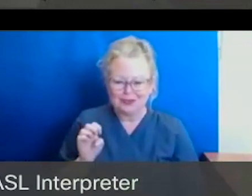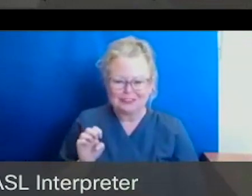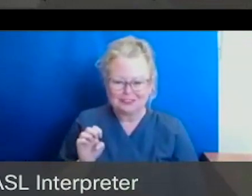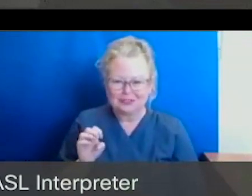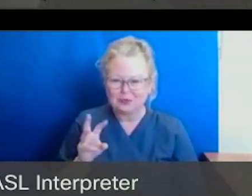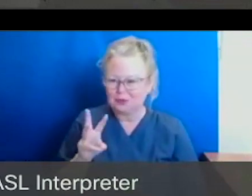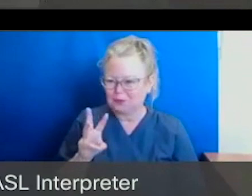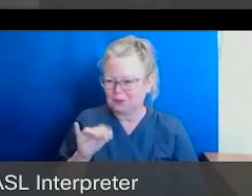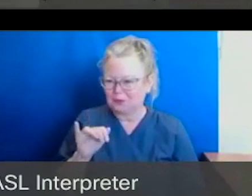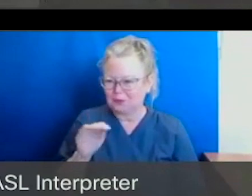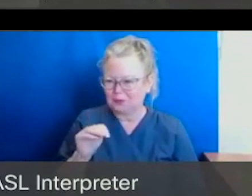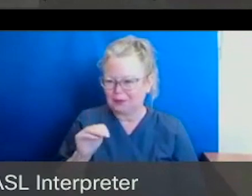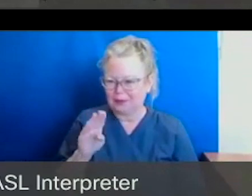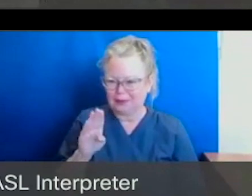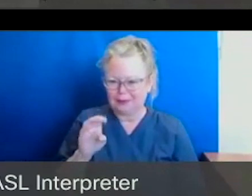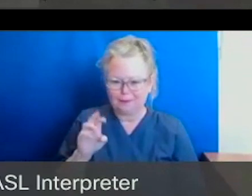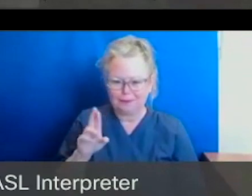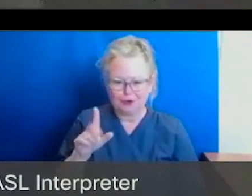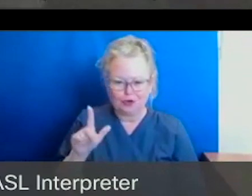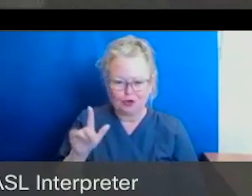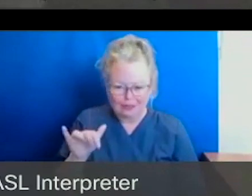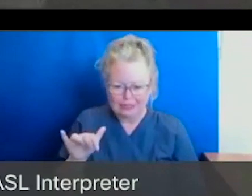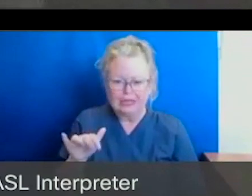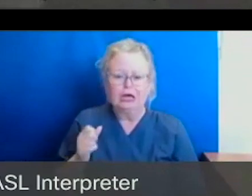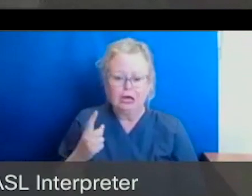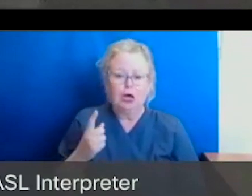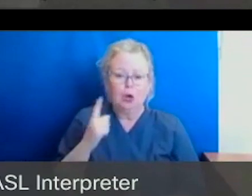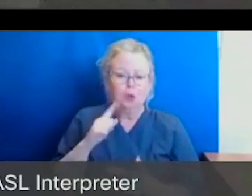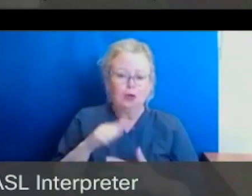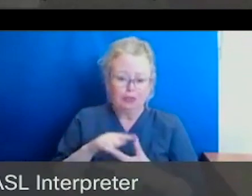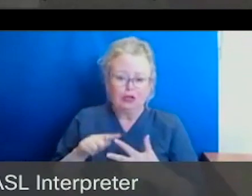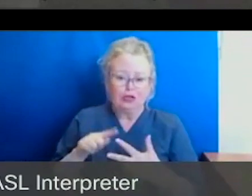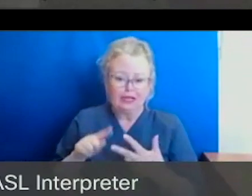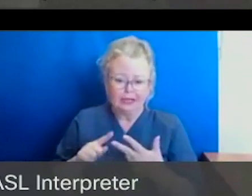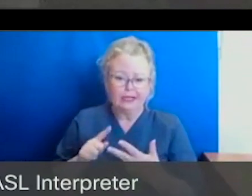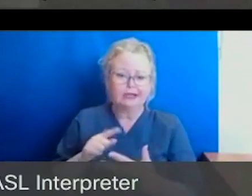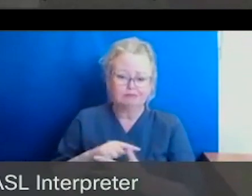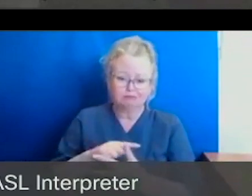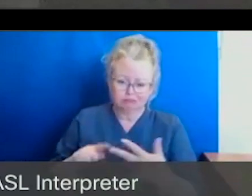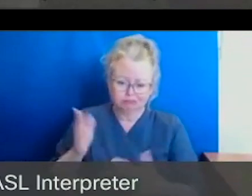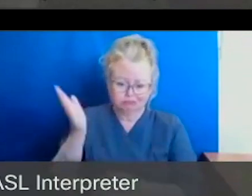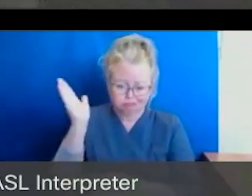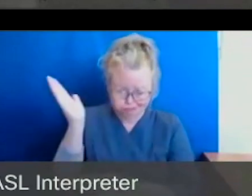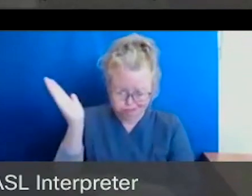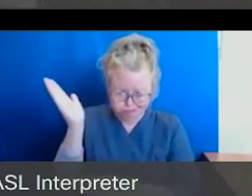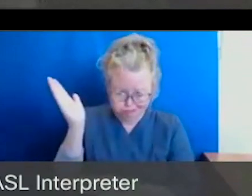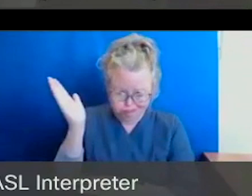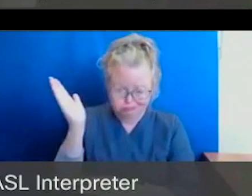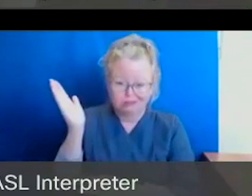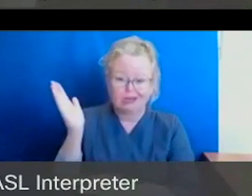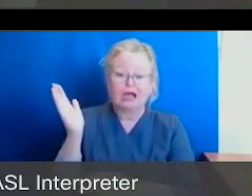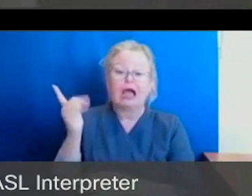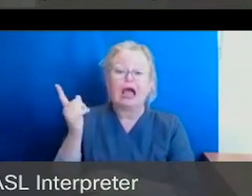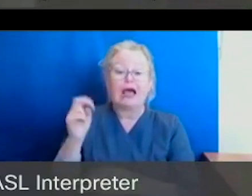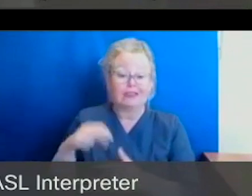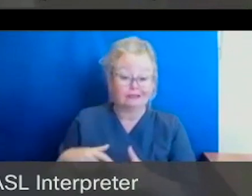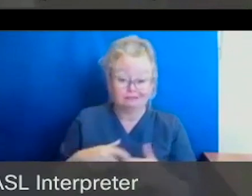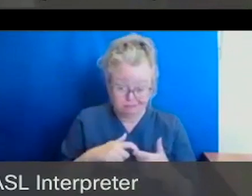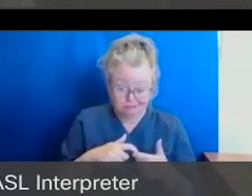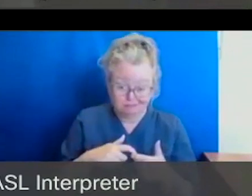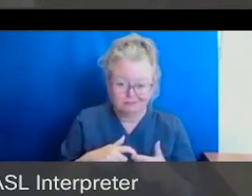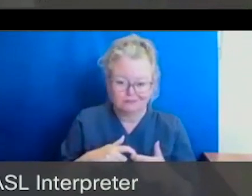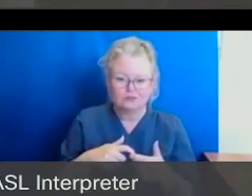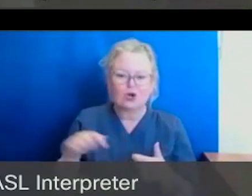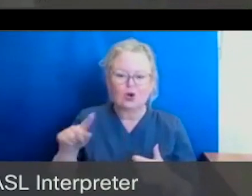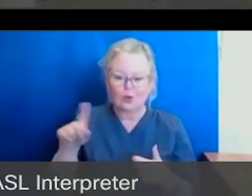from our speakers. Each will have some time for their session, and then we'll take questions. We'll take questions in